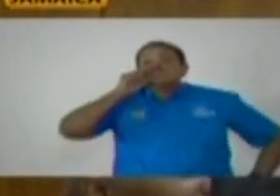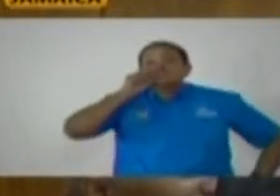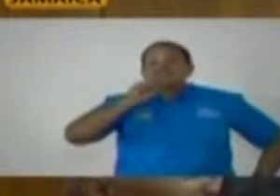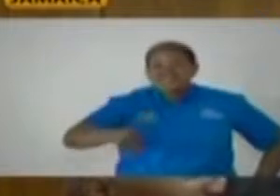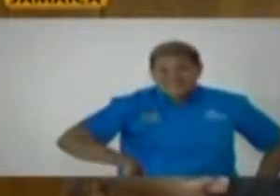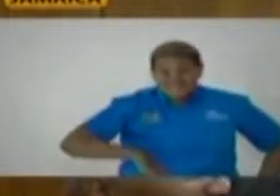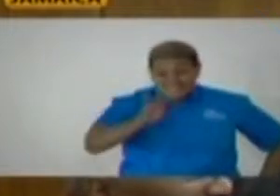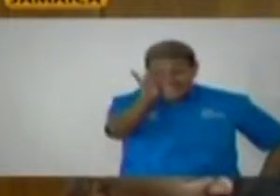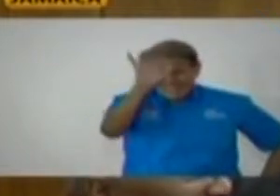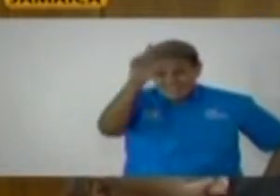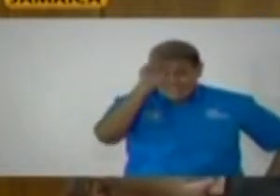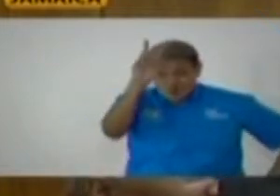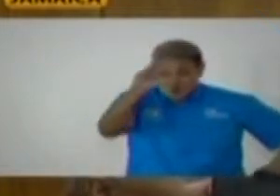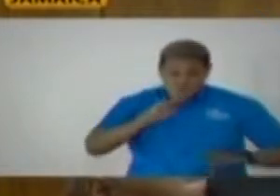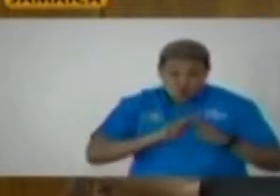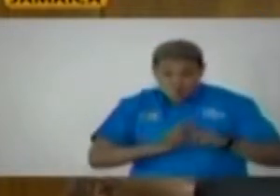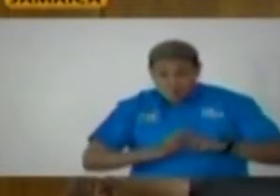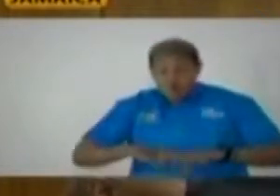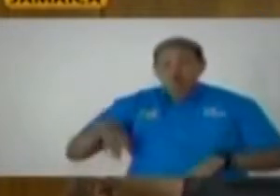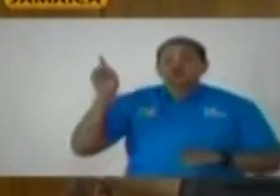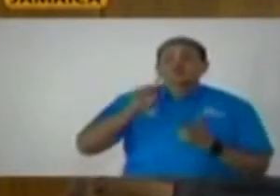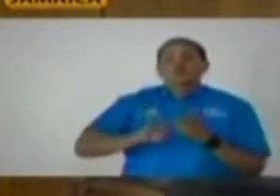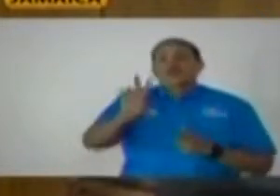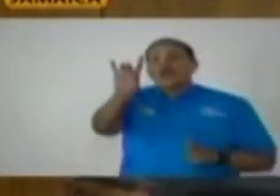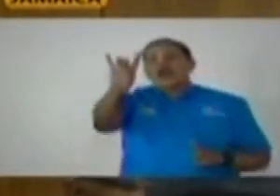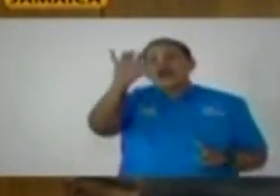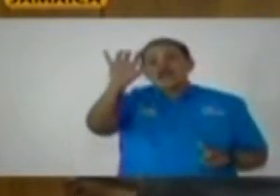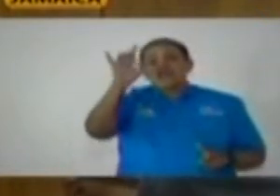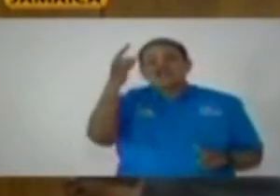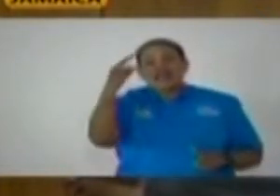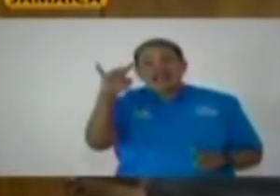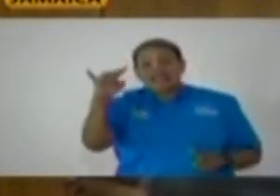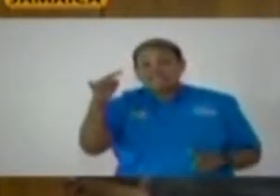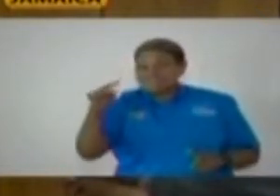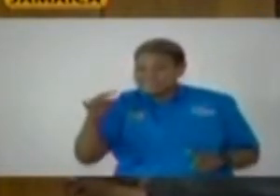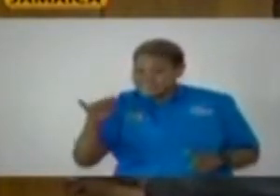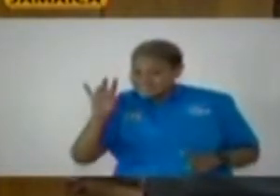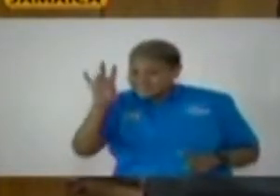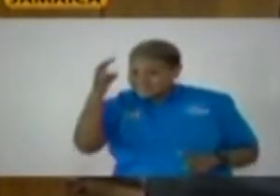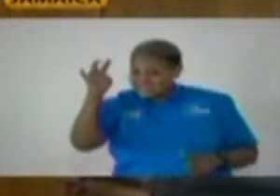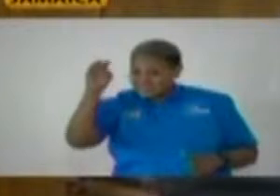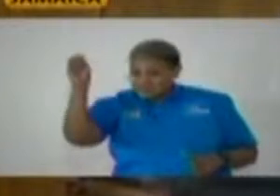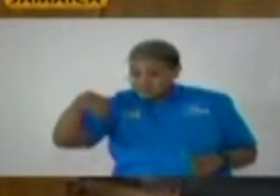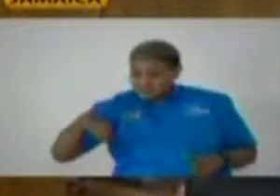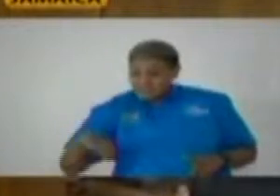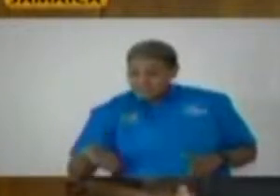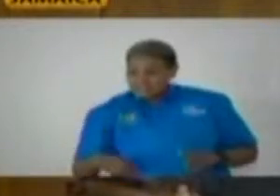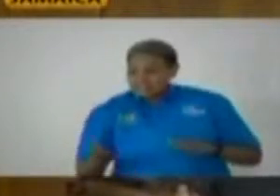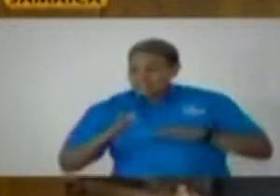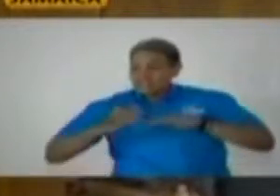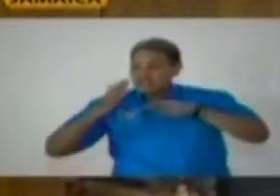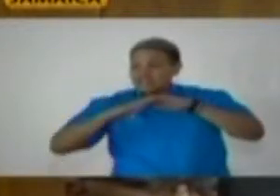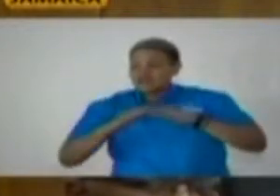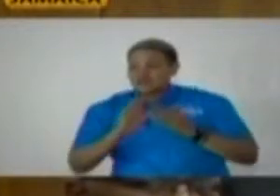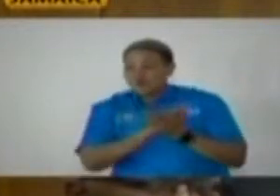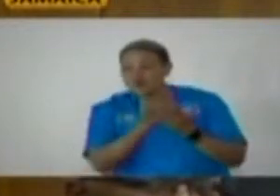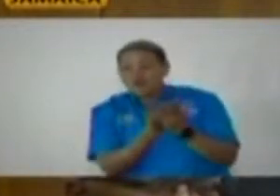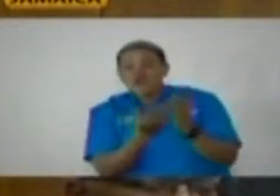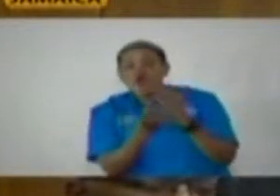$700 per kilogram to $818, 17% increase. Cooking oil,